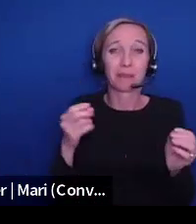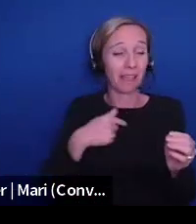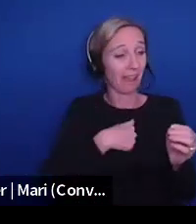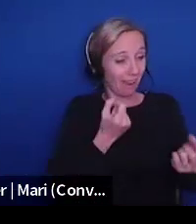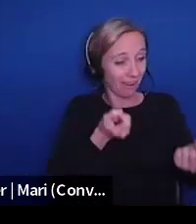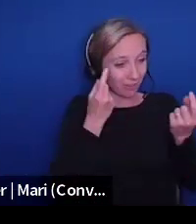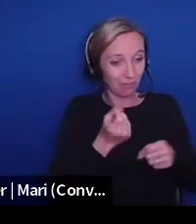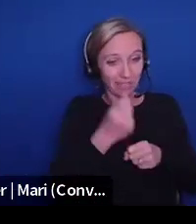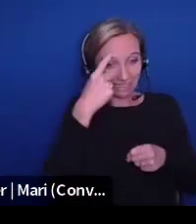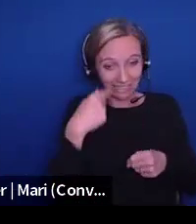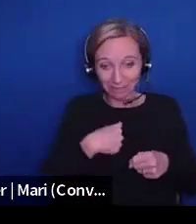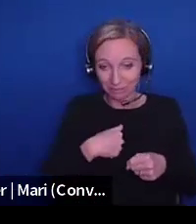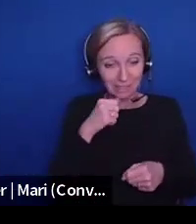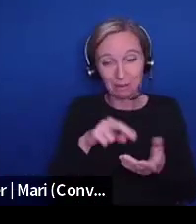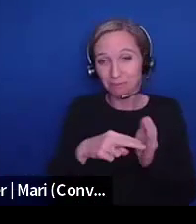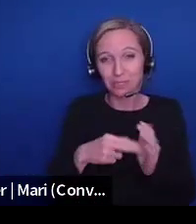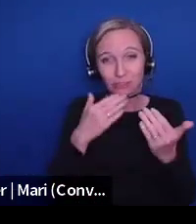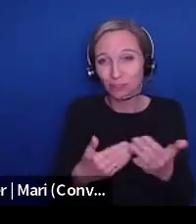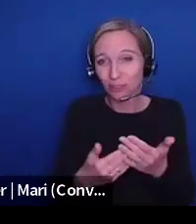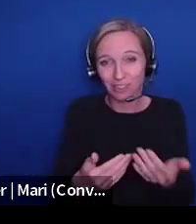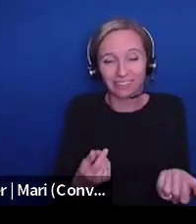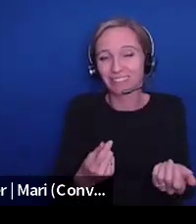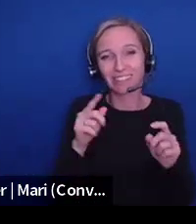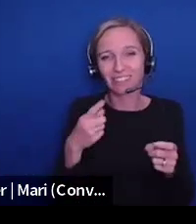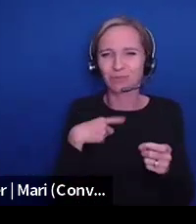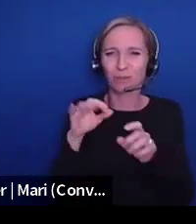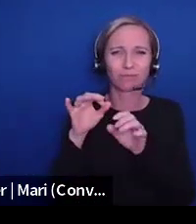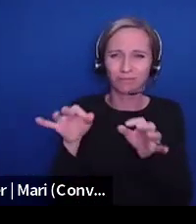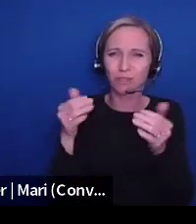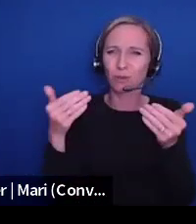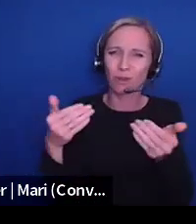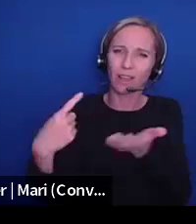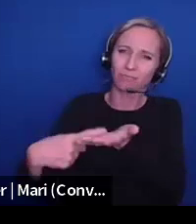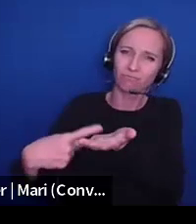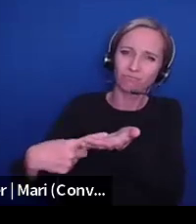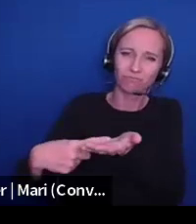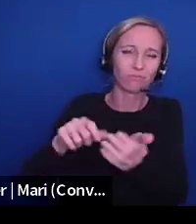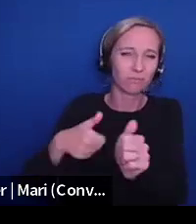me. That doesn't mean that they're good, but they made sense to me. So please argument it.